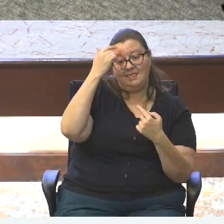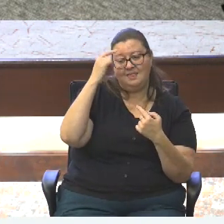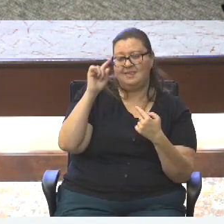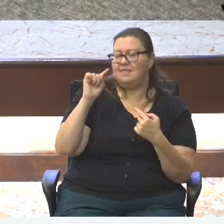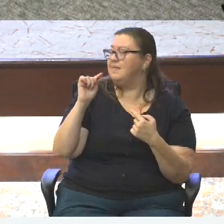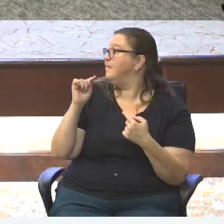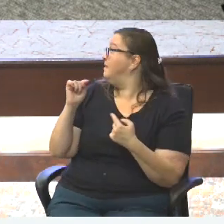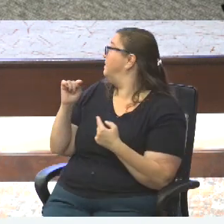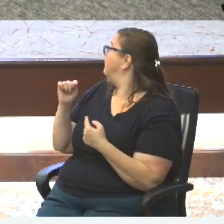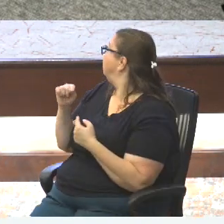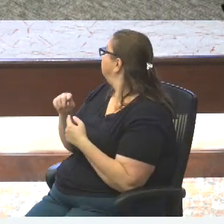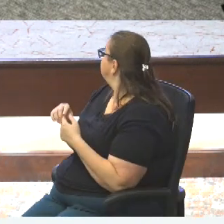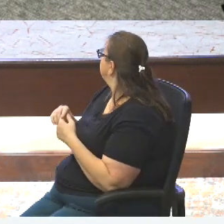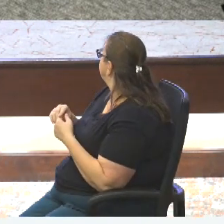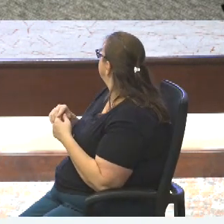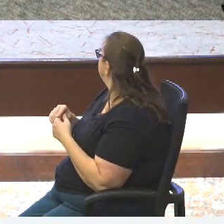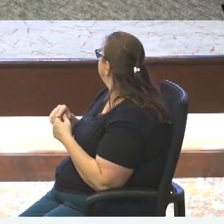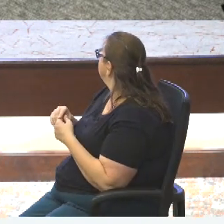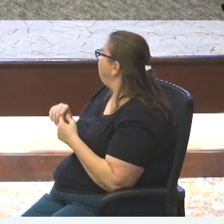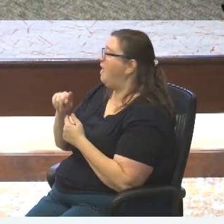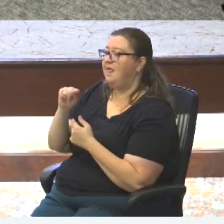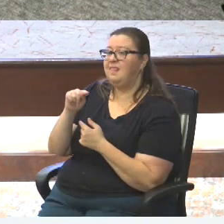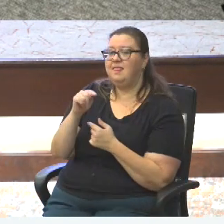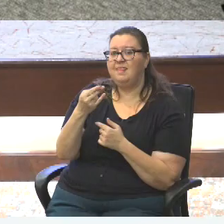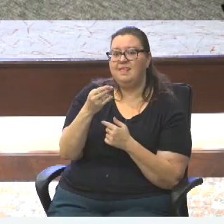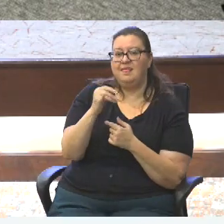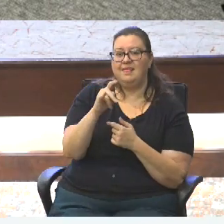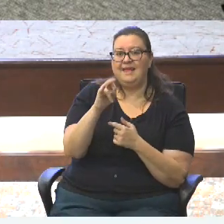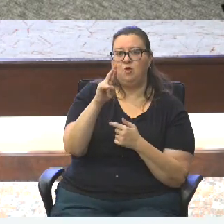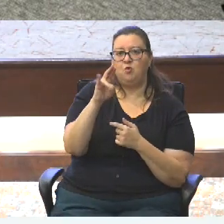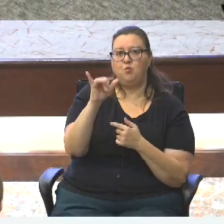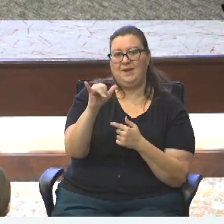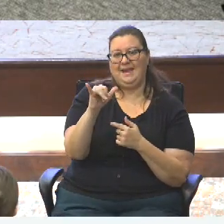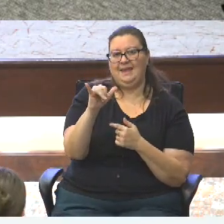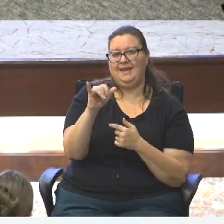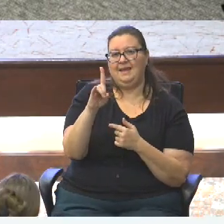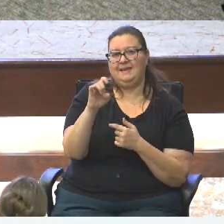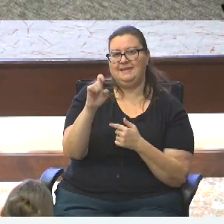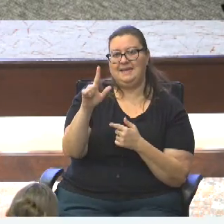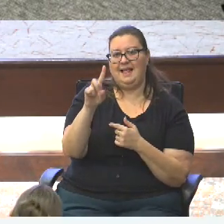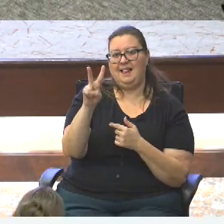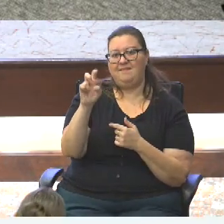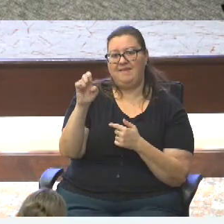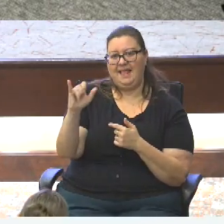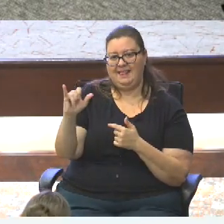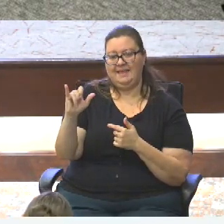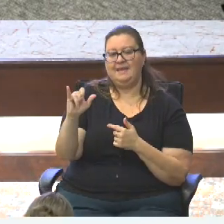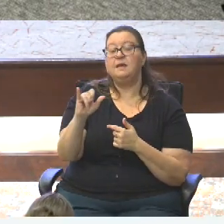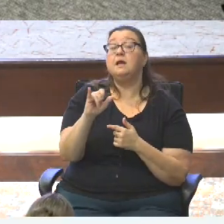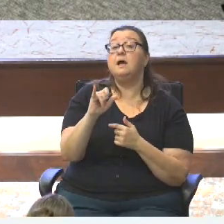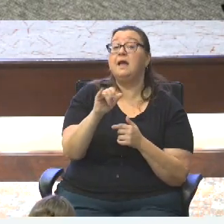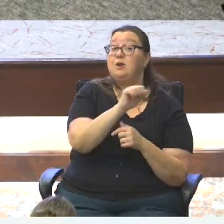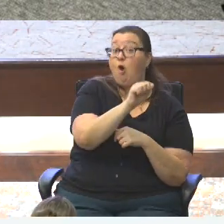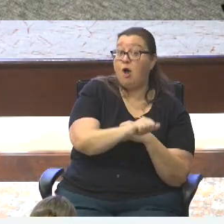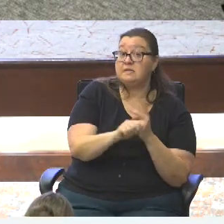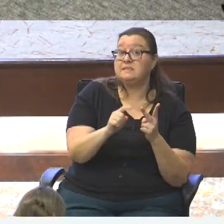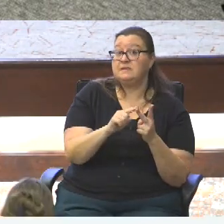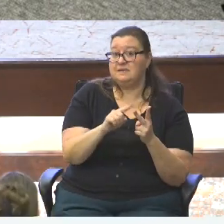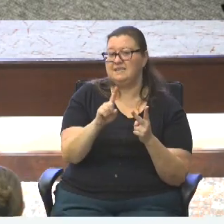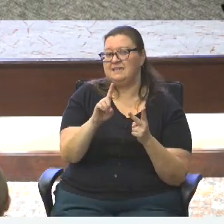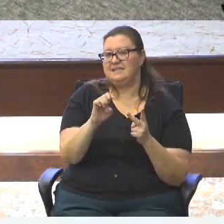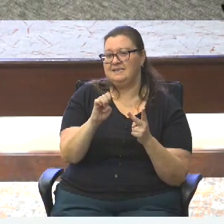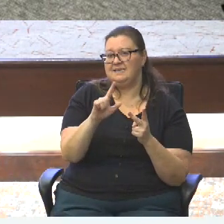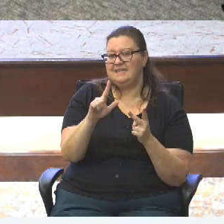Del Valle, on the left there is a partnership between the Thinkery in Austin and Del Valle ISD, and that